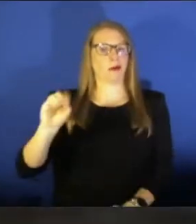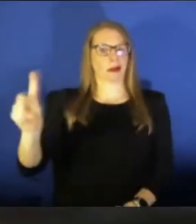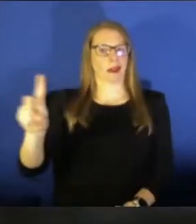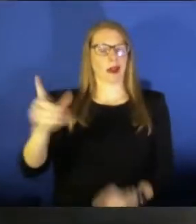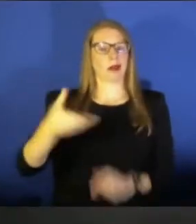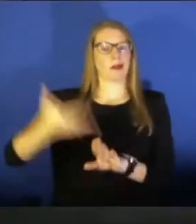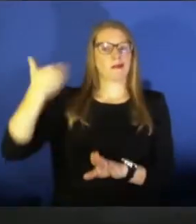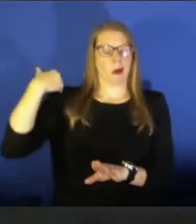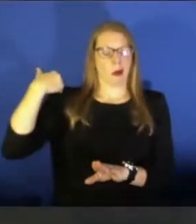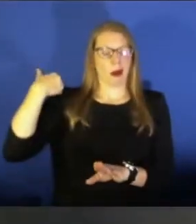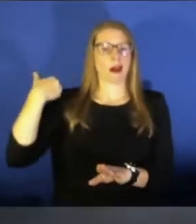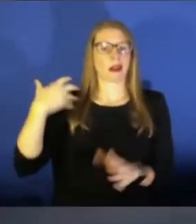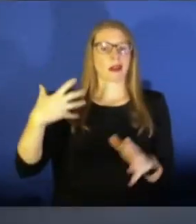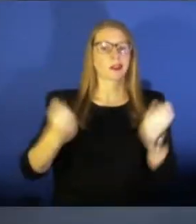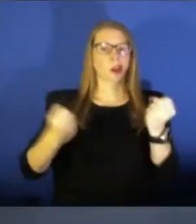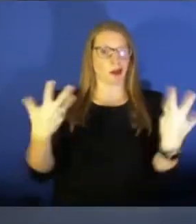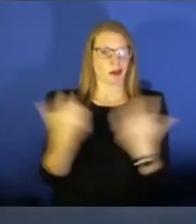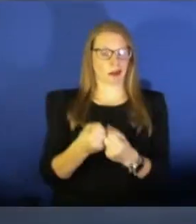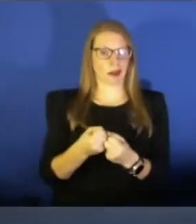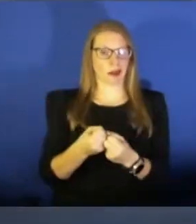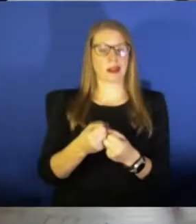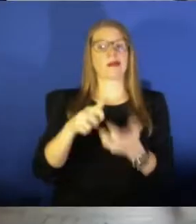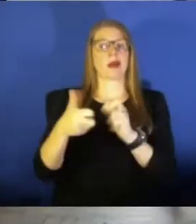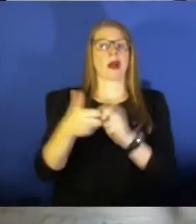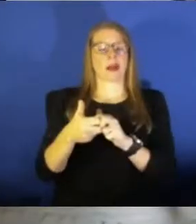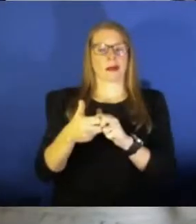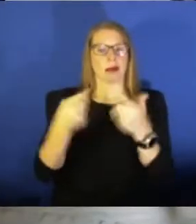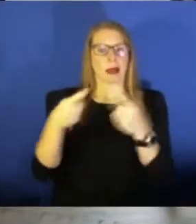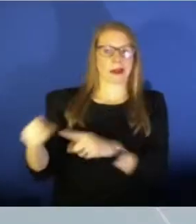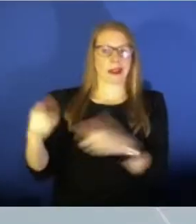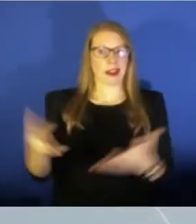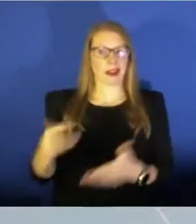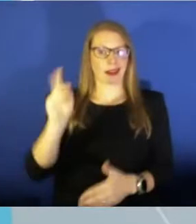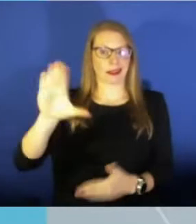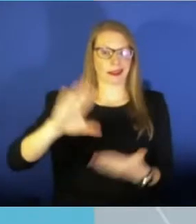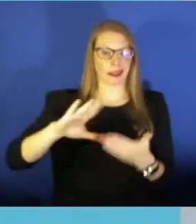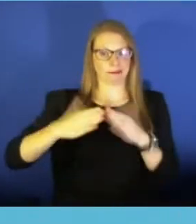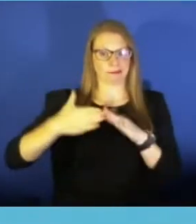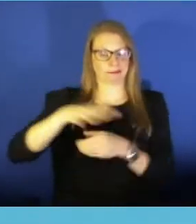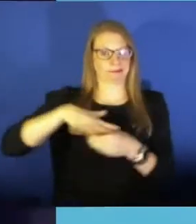The growing problem here in the metro with fentanyl coming up.